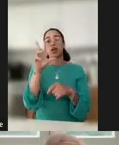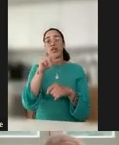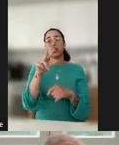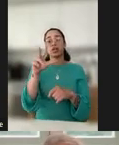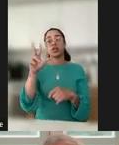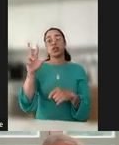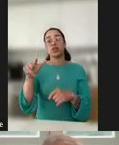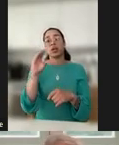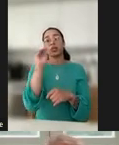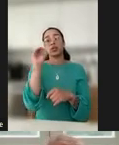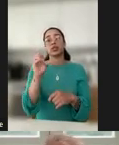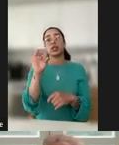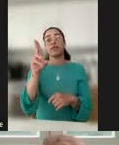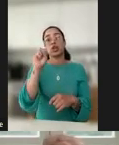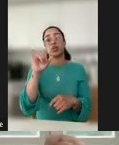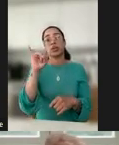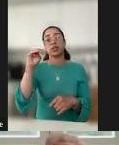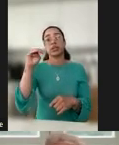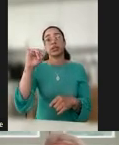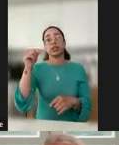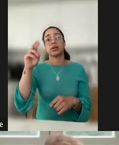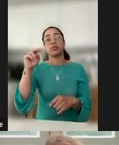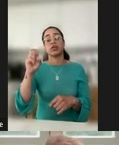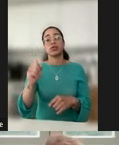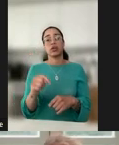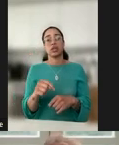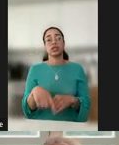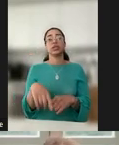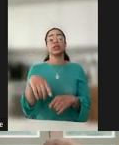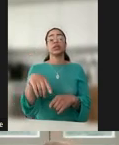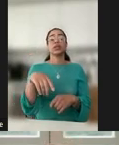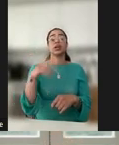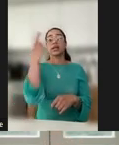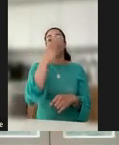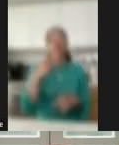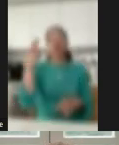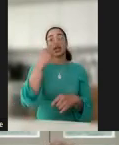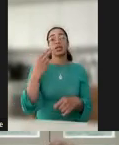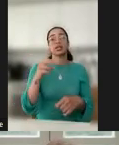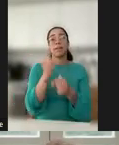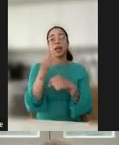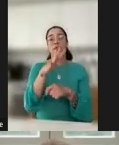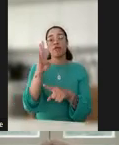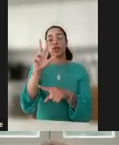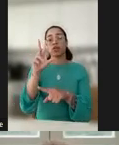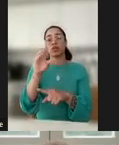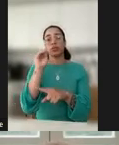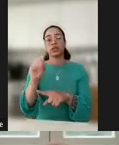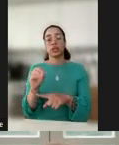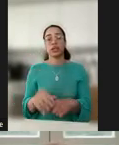immigrants, while Hispanics will make up 34% according to the population projections from the Pew Research Center.